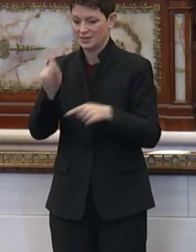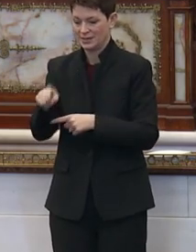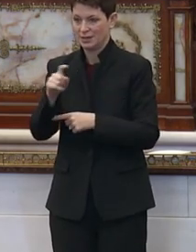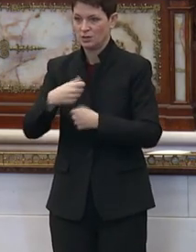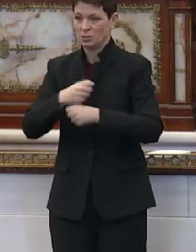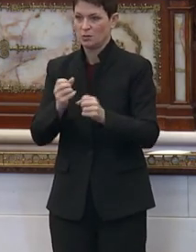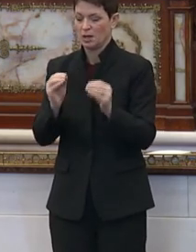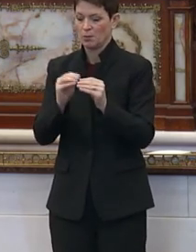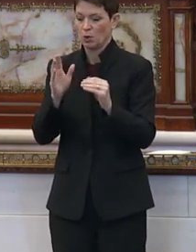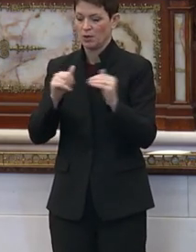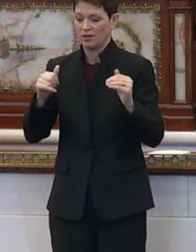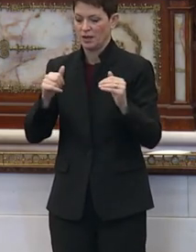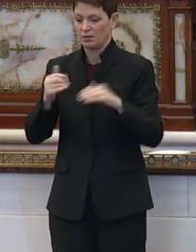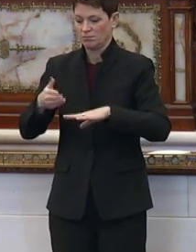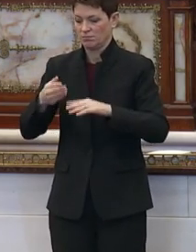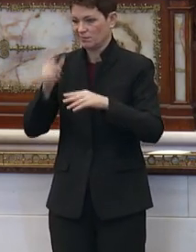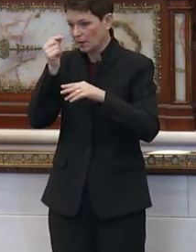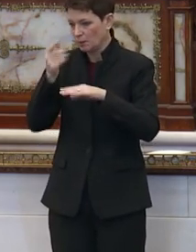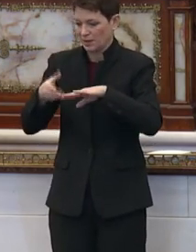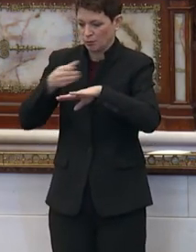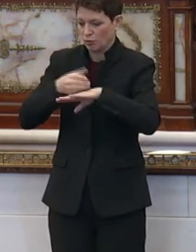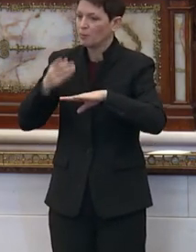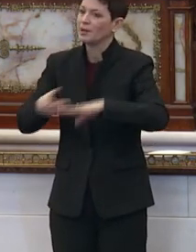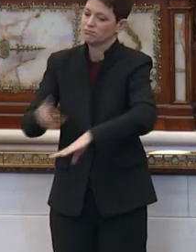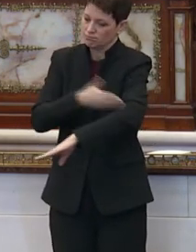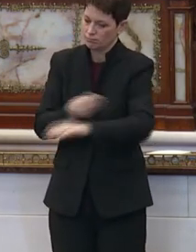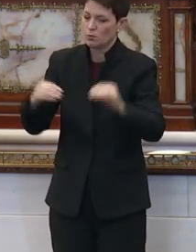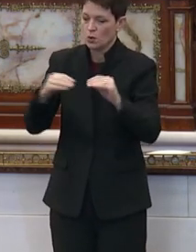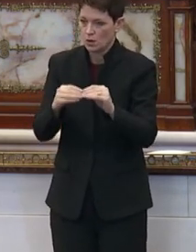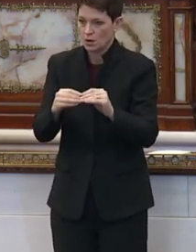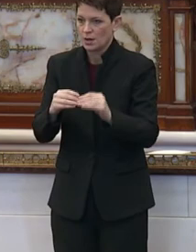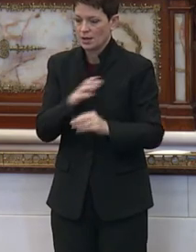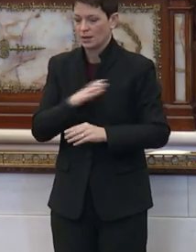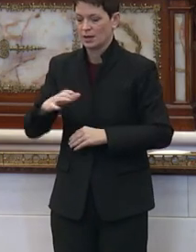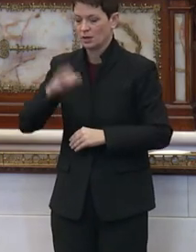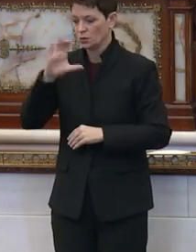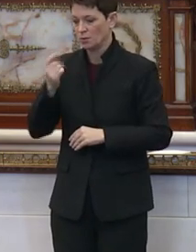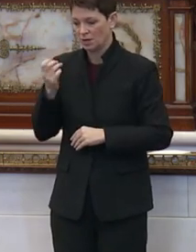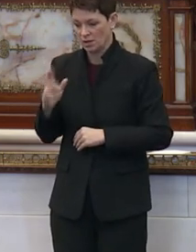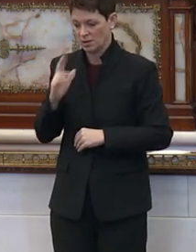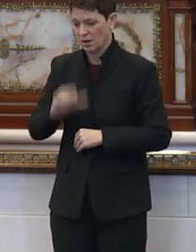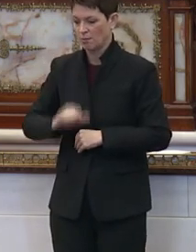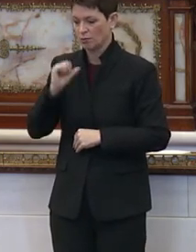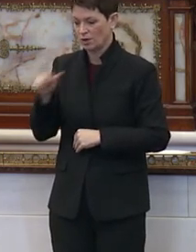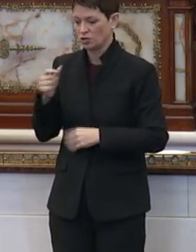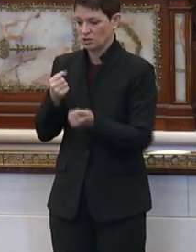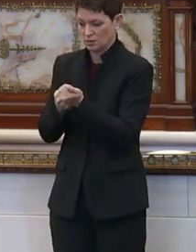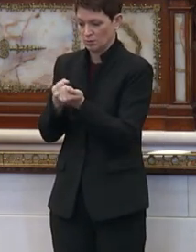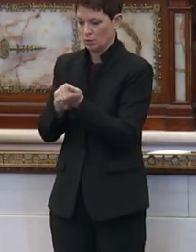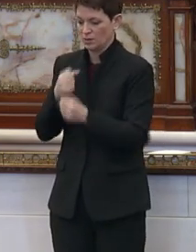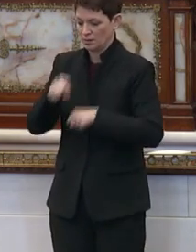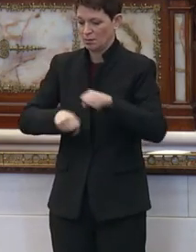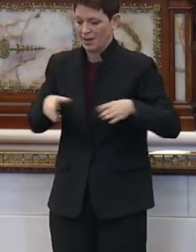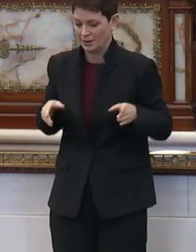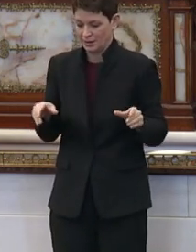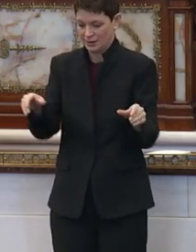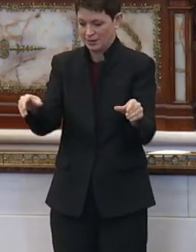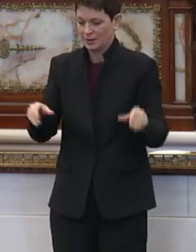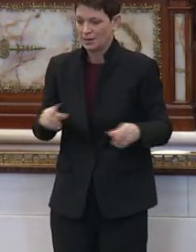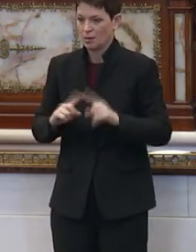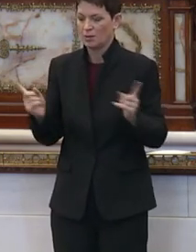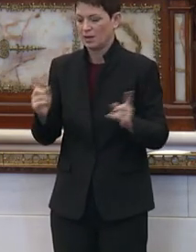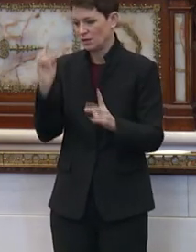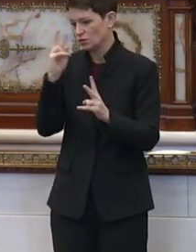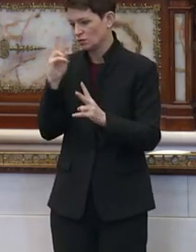to make more than marginal improvements. First, while I'm glad Councilmember Gaudier supports these bike lanes, it's absurd that